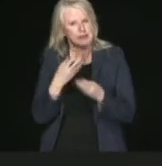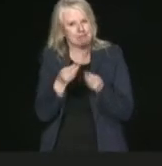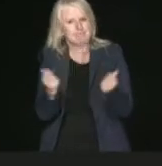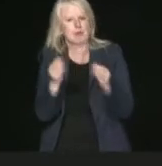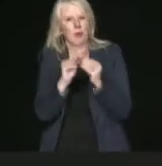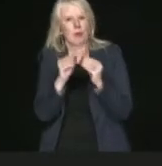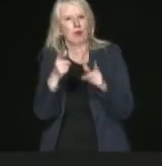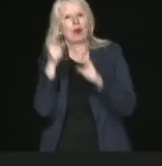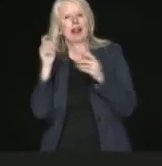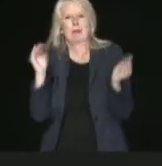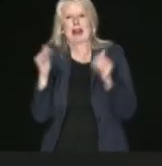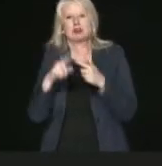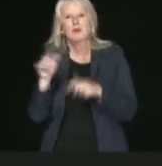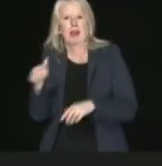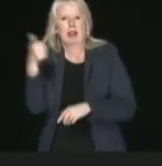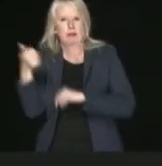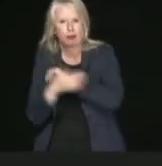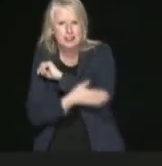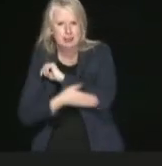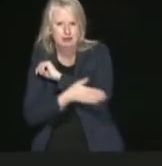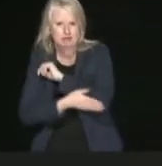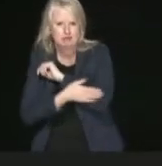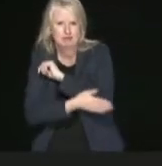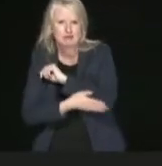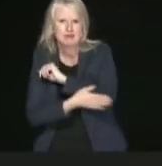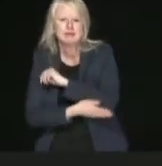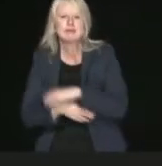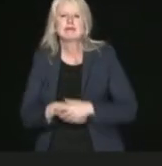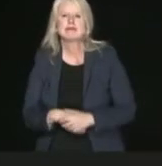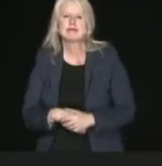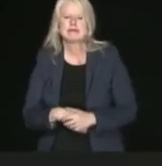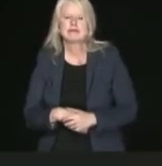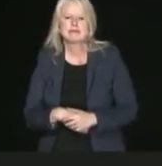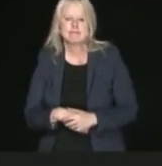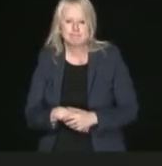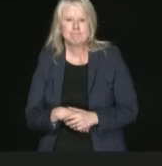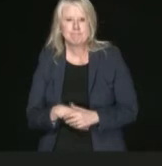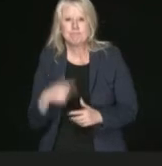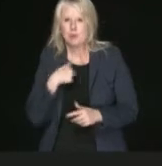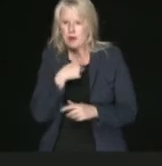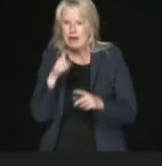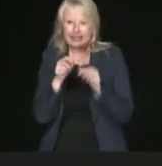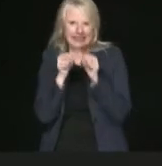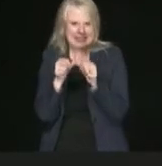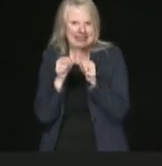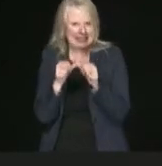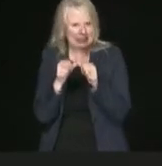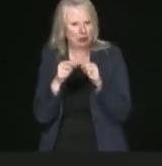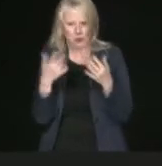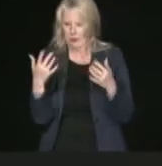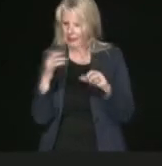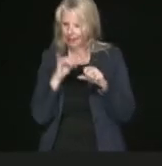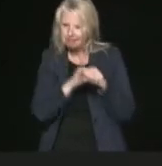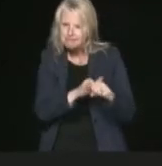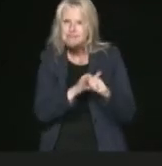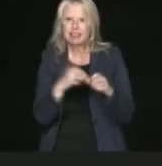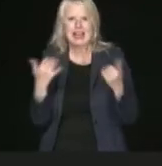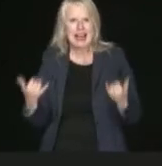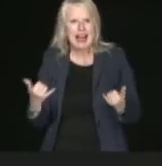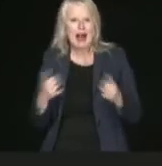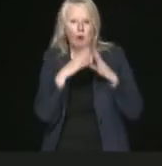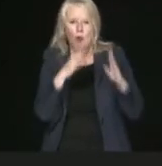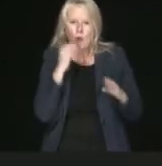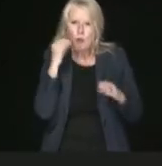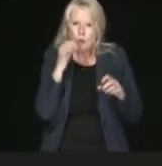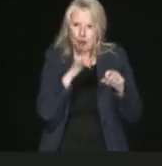more quickly than other countries, but we must continue along along the path that is in place now. Stay